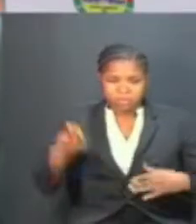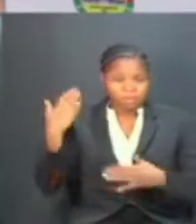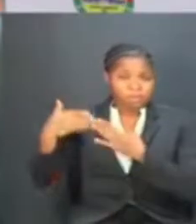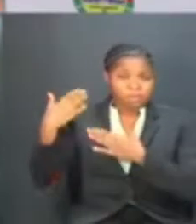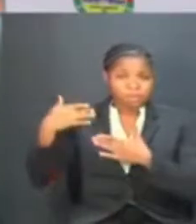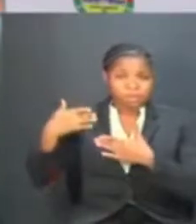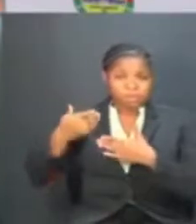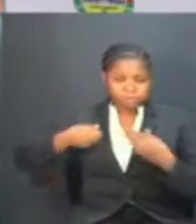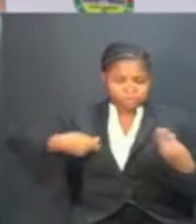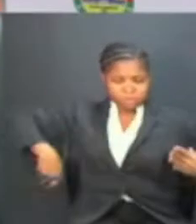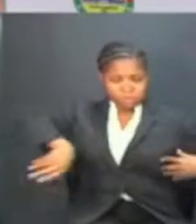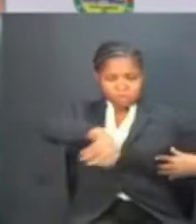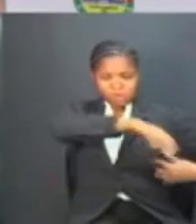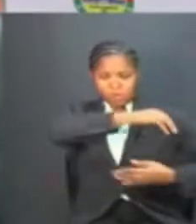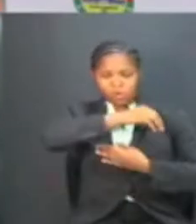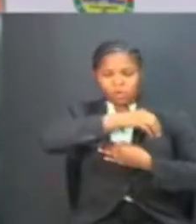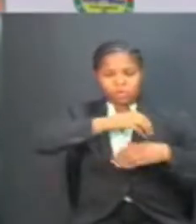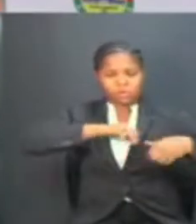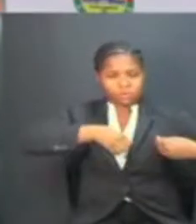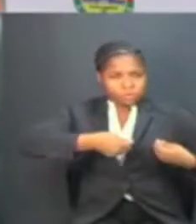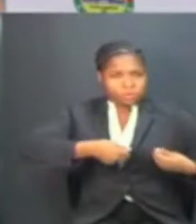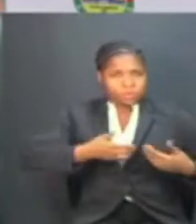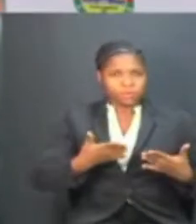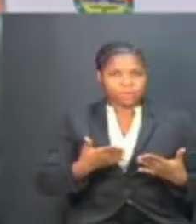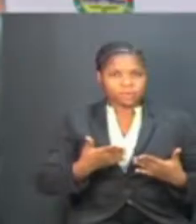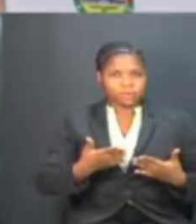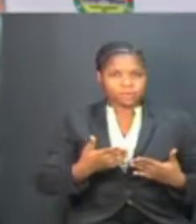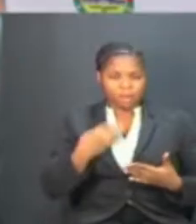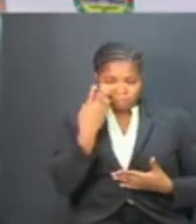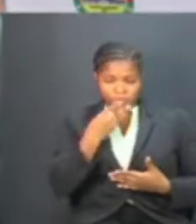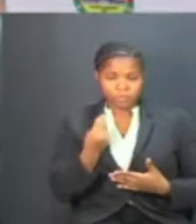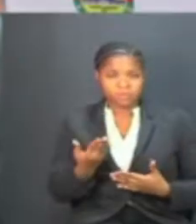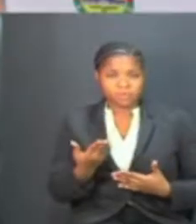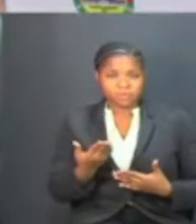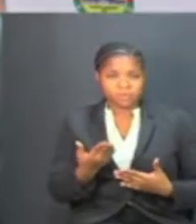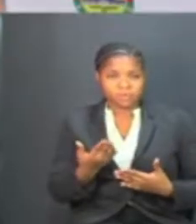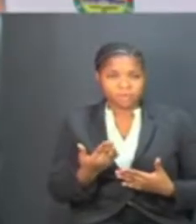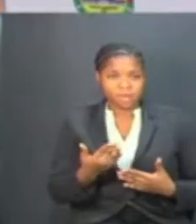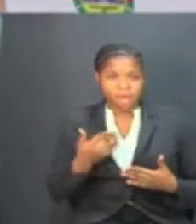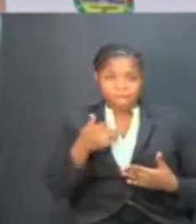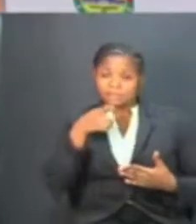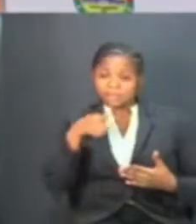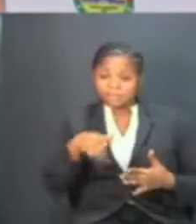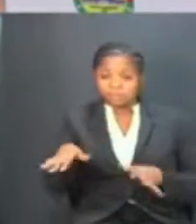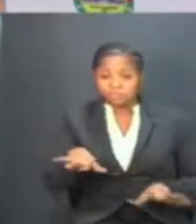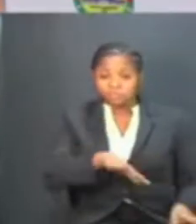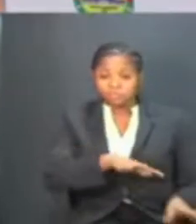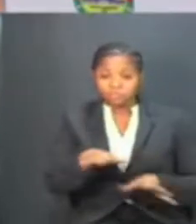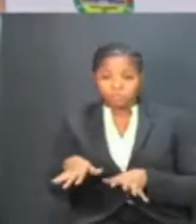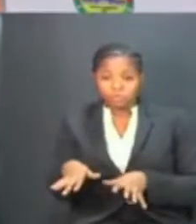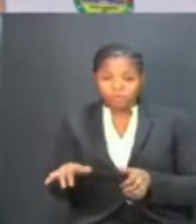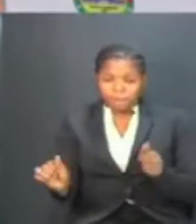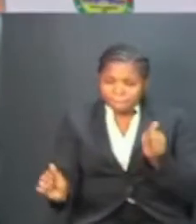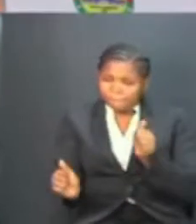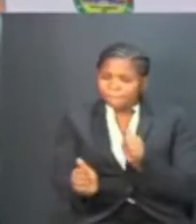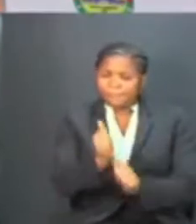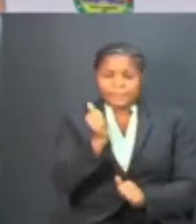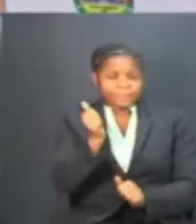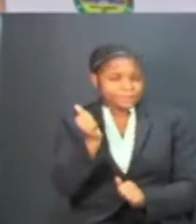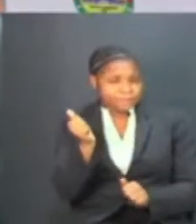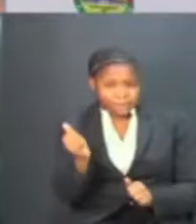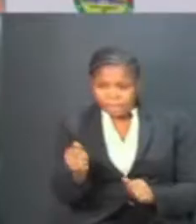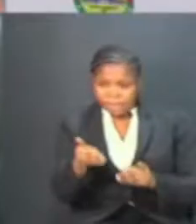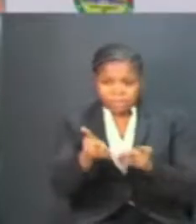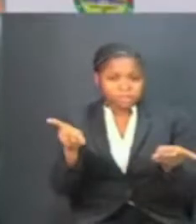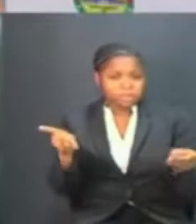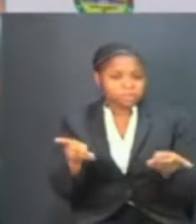accepted by many tribes, many districts, many people, and it fits basically everybody.